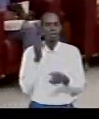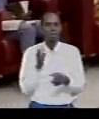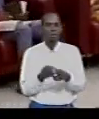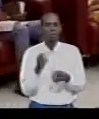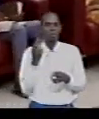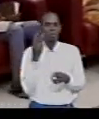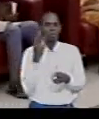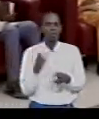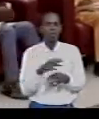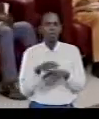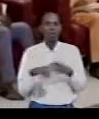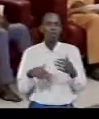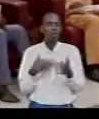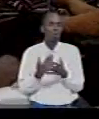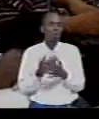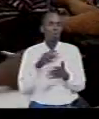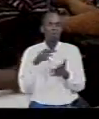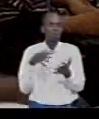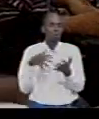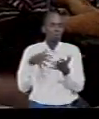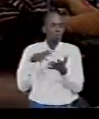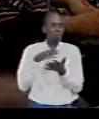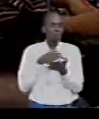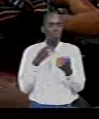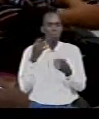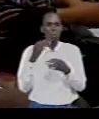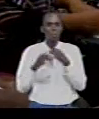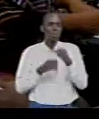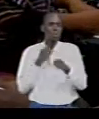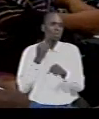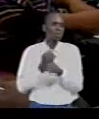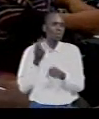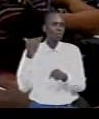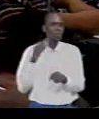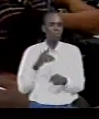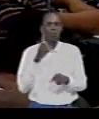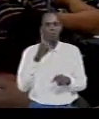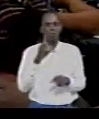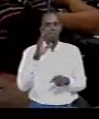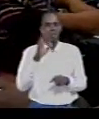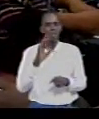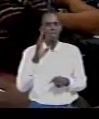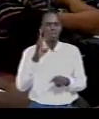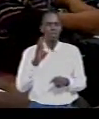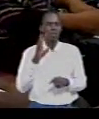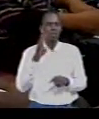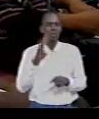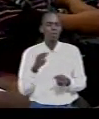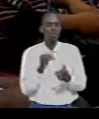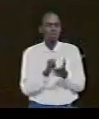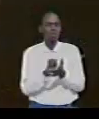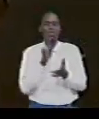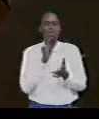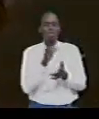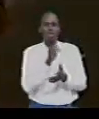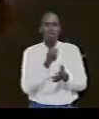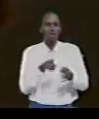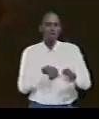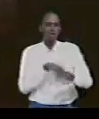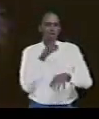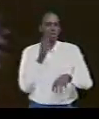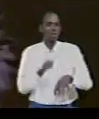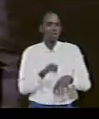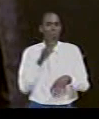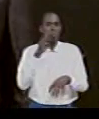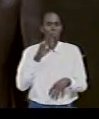All these many years, I got converted 1964. That's a long time. By the grace